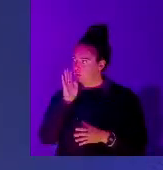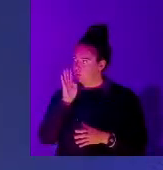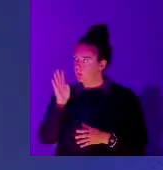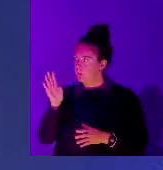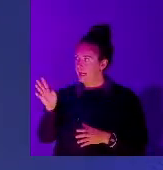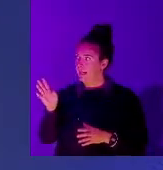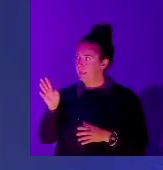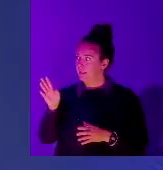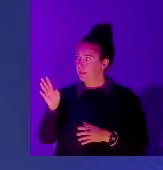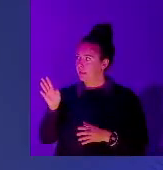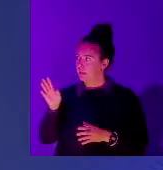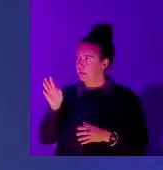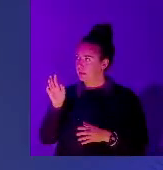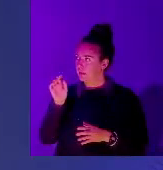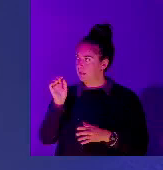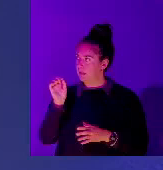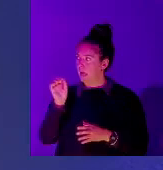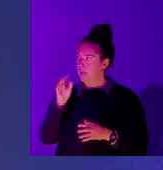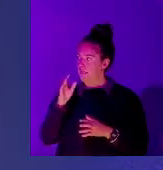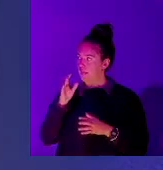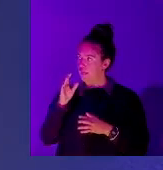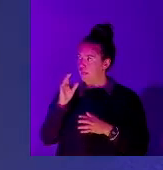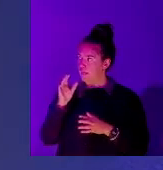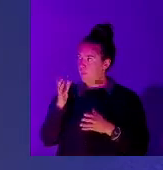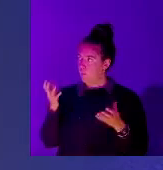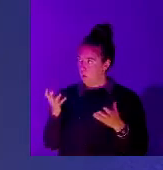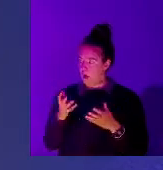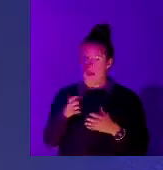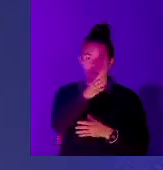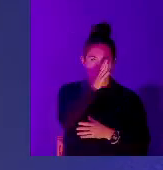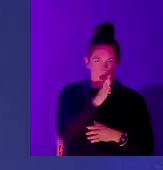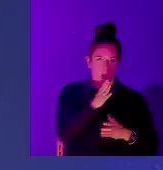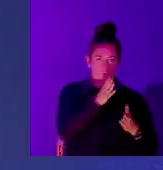in advance that we should walk in them.